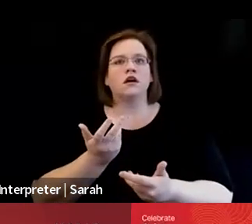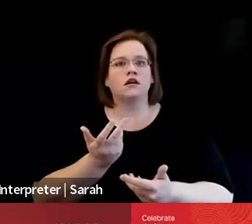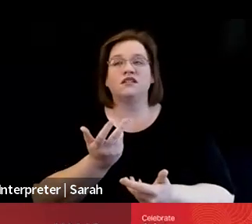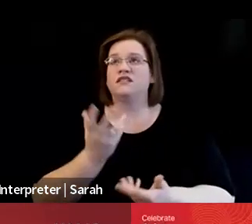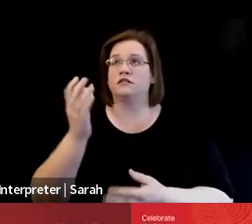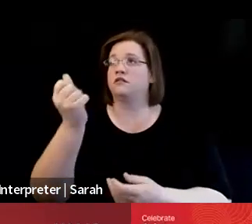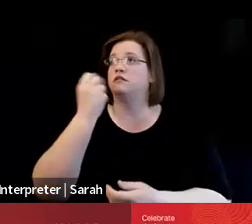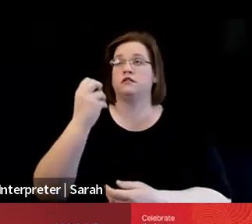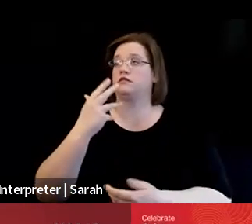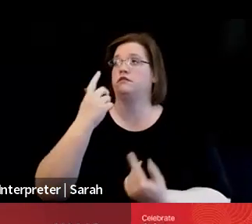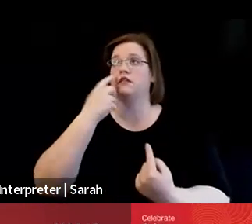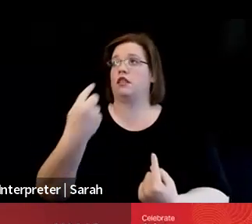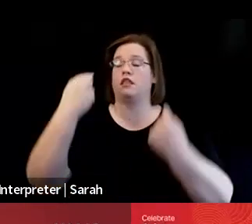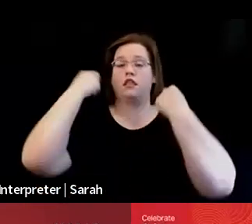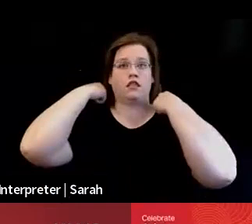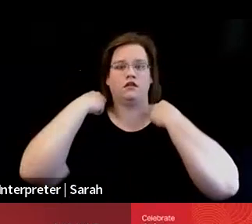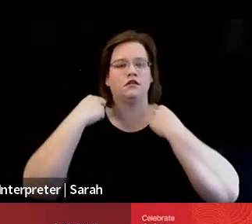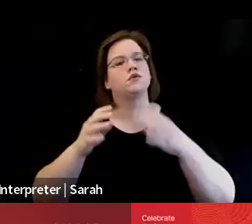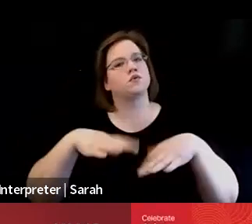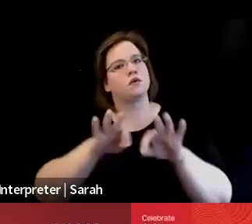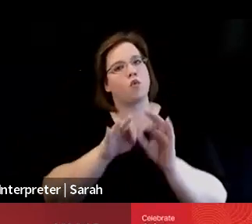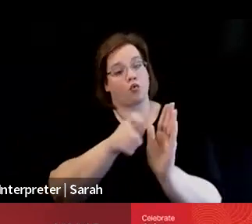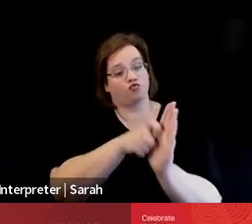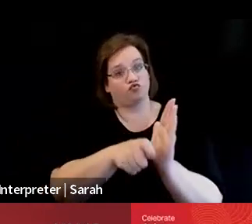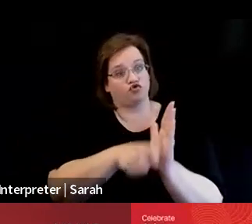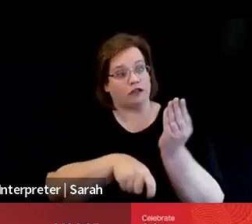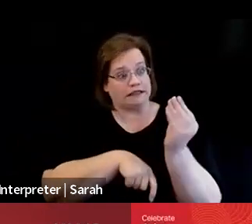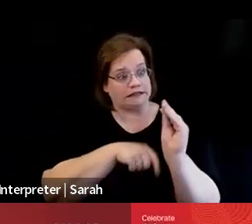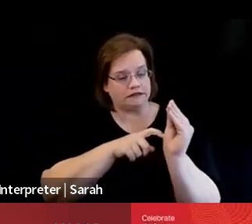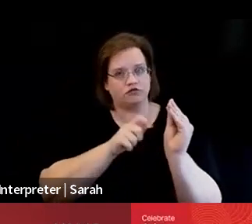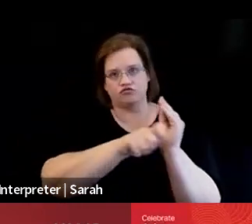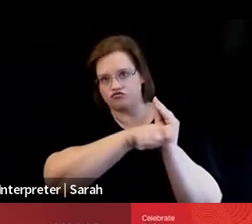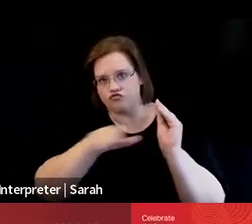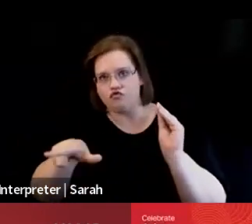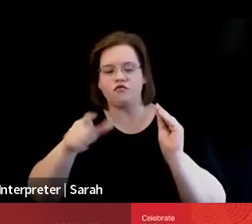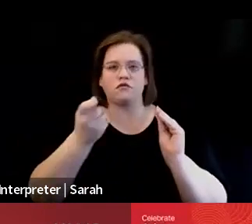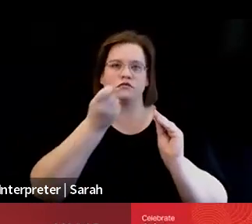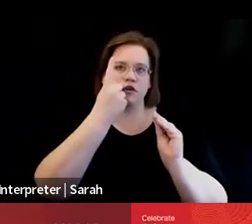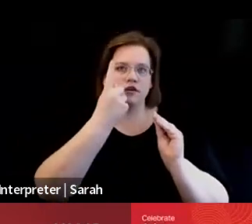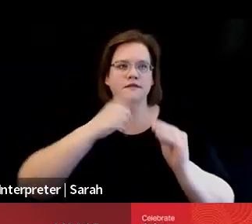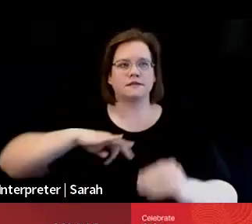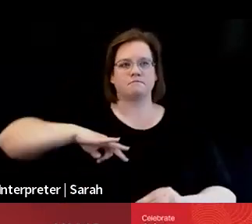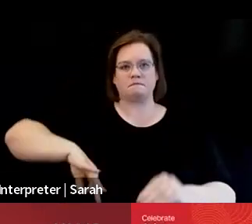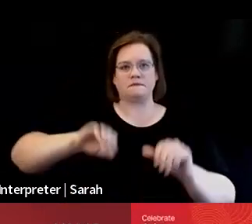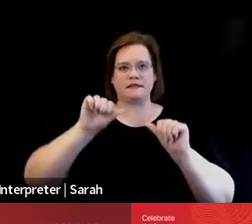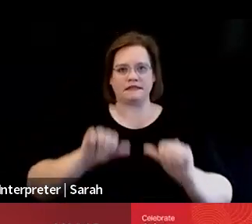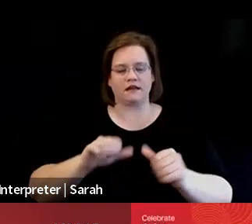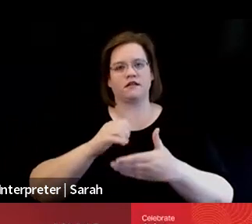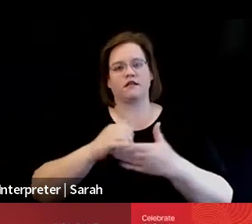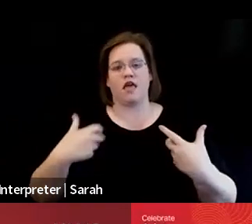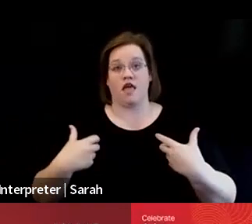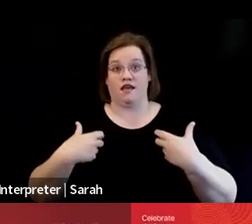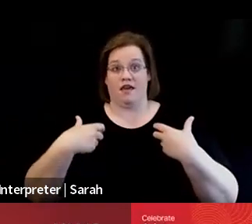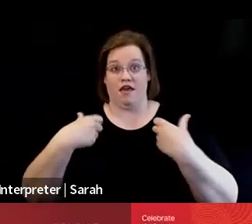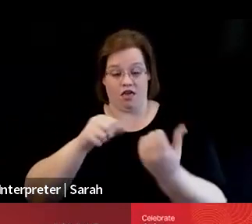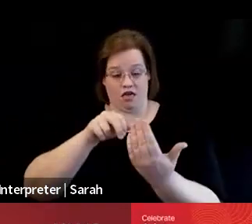it's really critical that be written in a way that everyone can understand and benefit from. And certainly that functional health literacy skill set